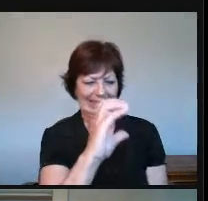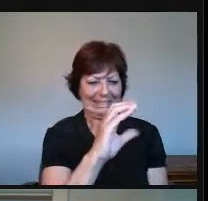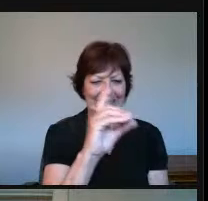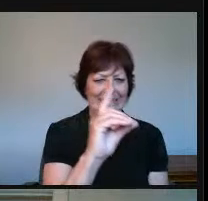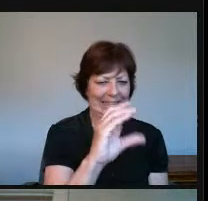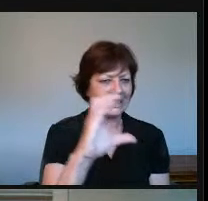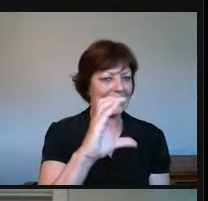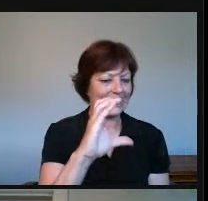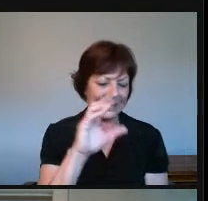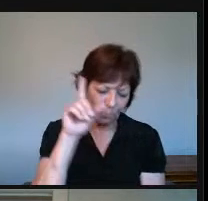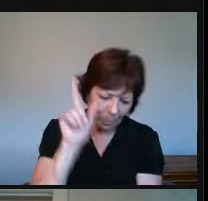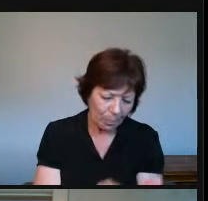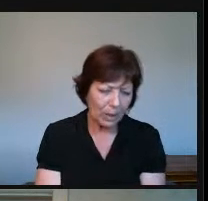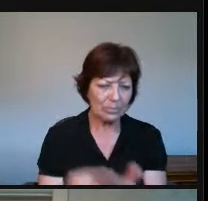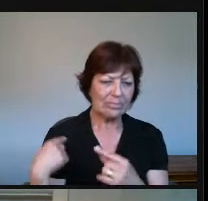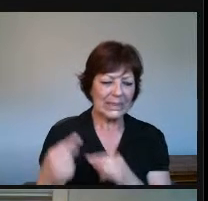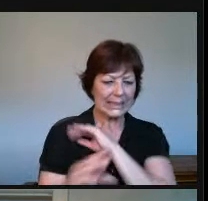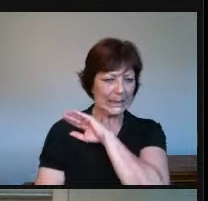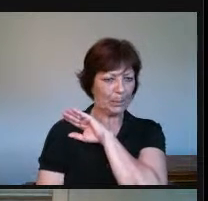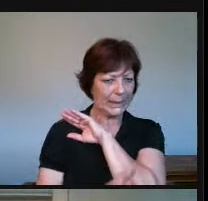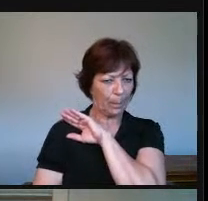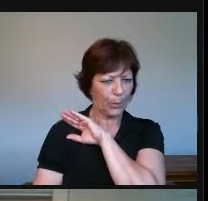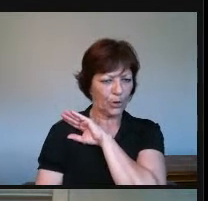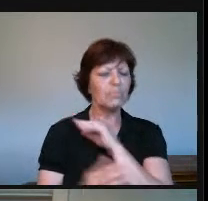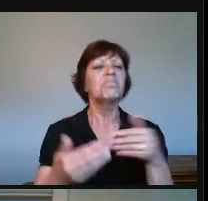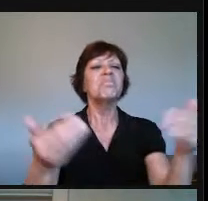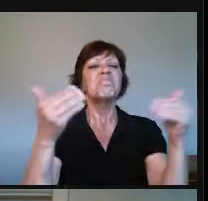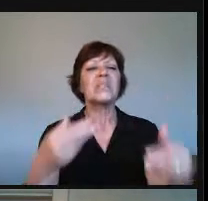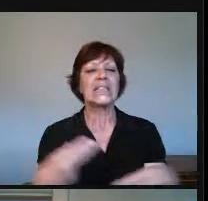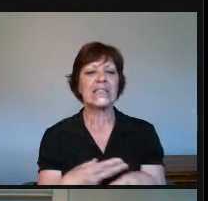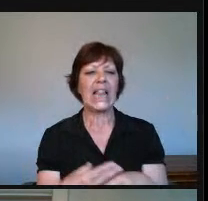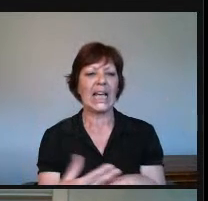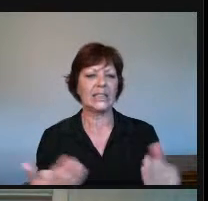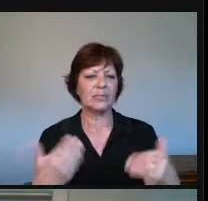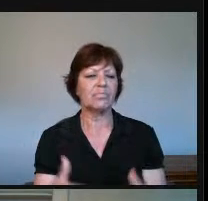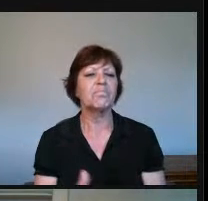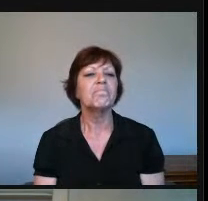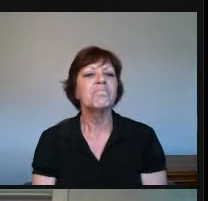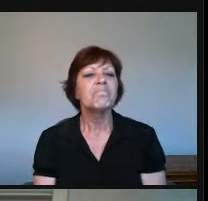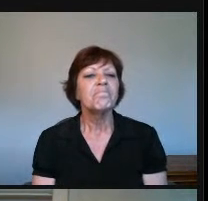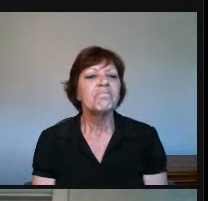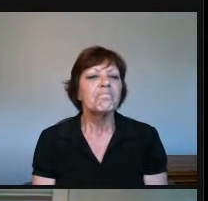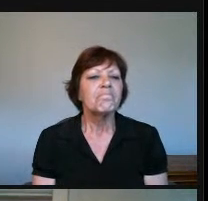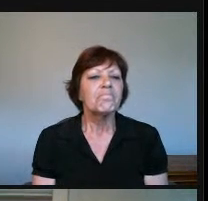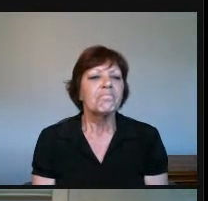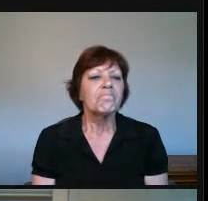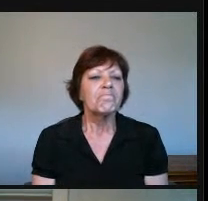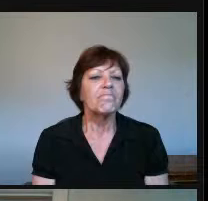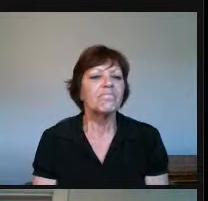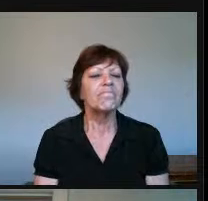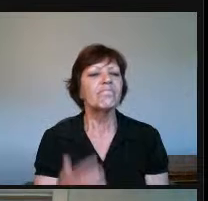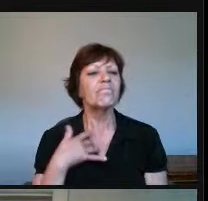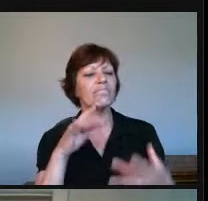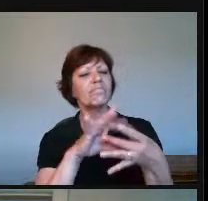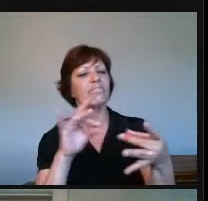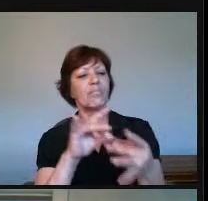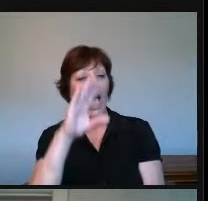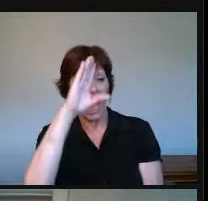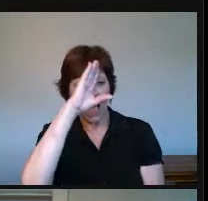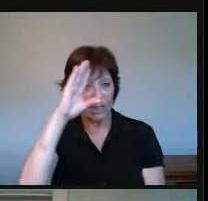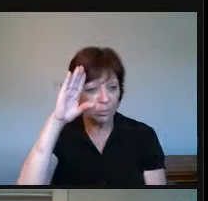in September. We can move on to the next slide, please. We've talked about